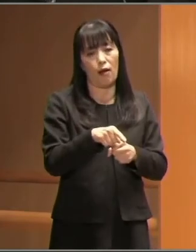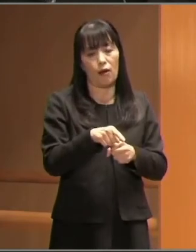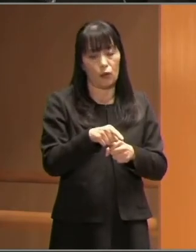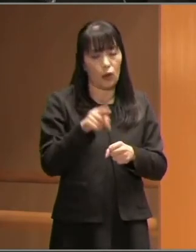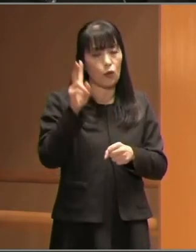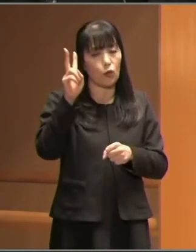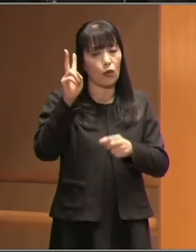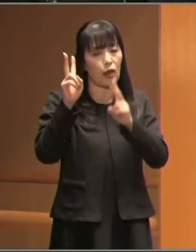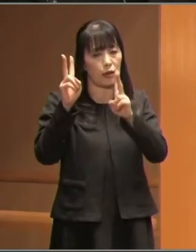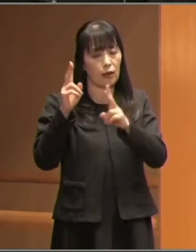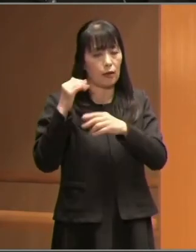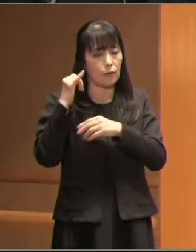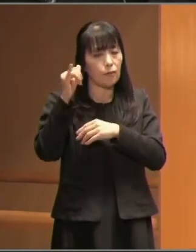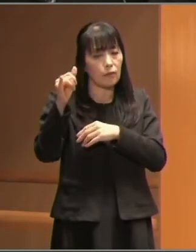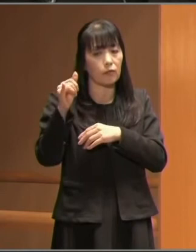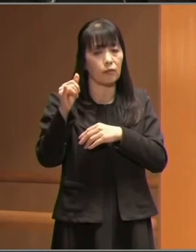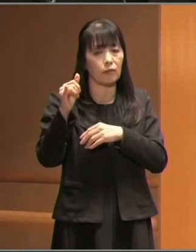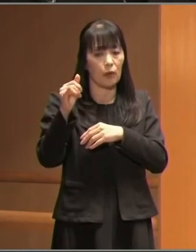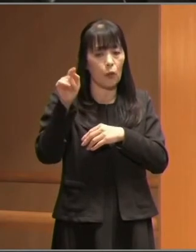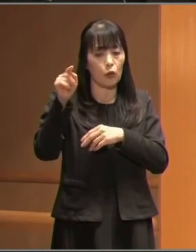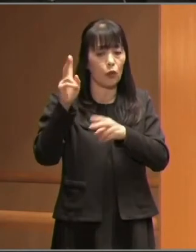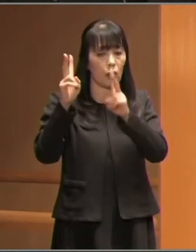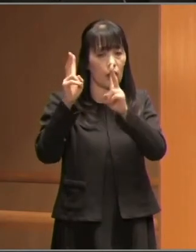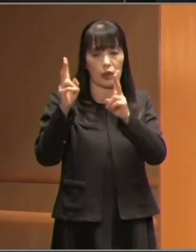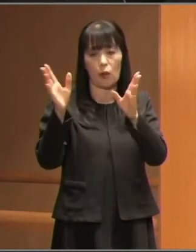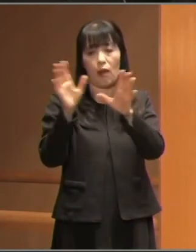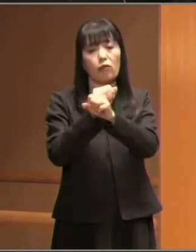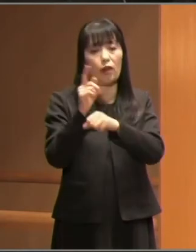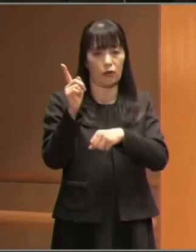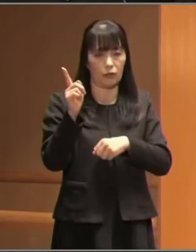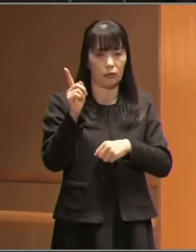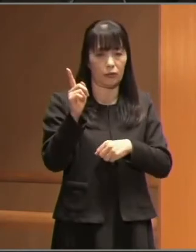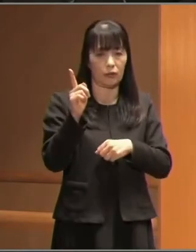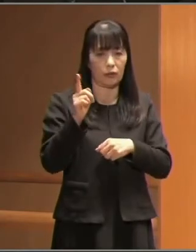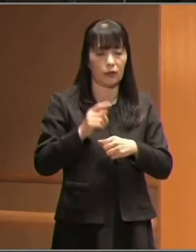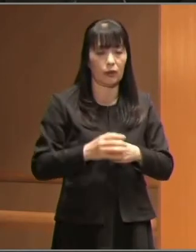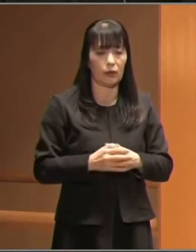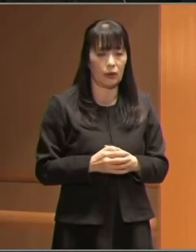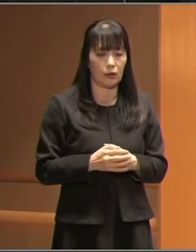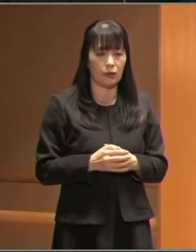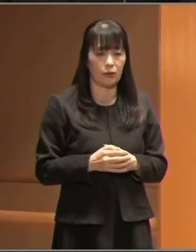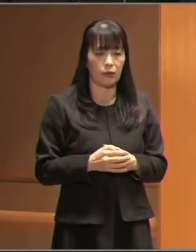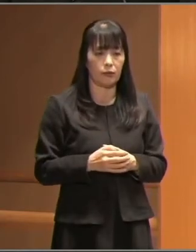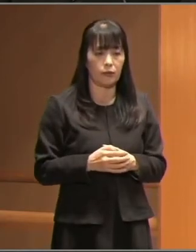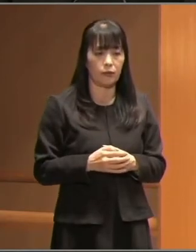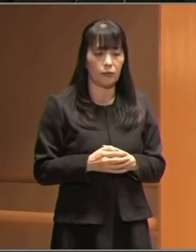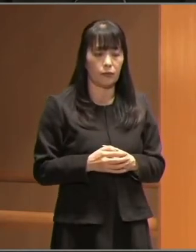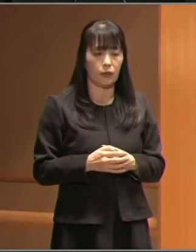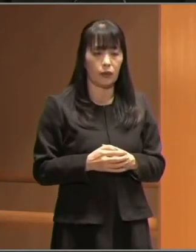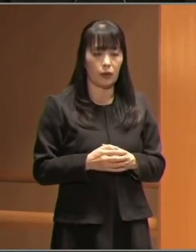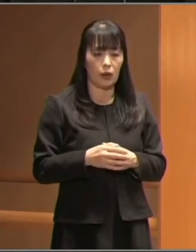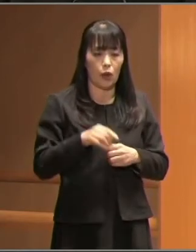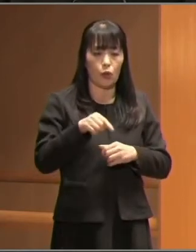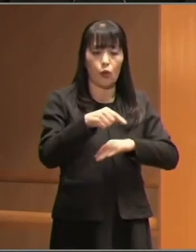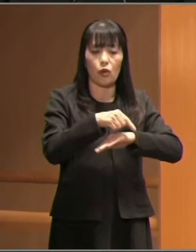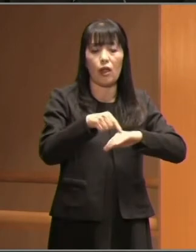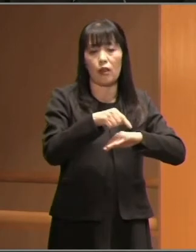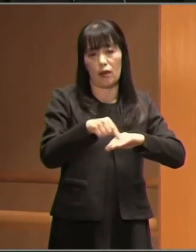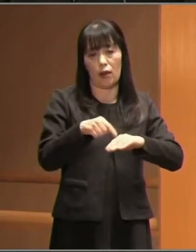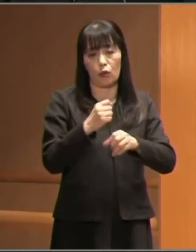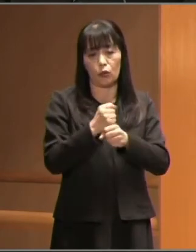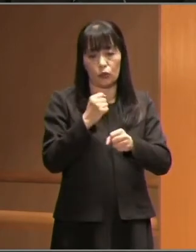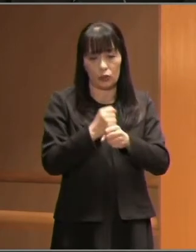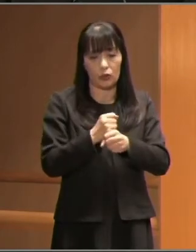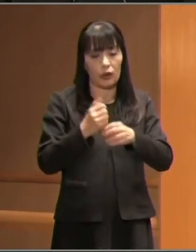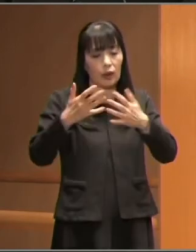then you don't find the company anymore who is in charge of doing the repair because it's already been a long time,